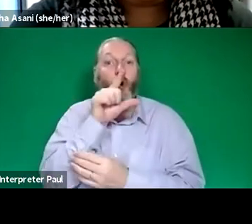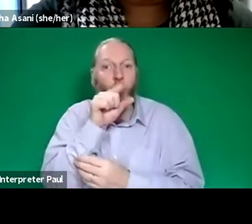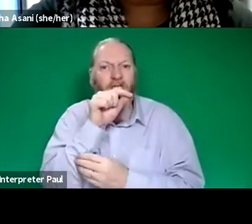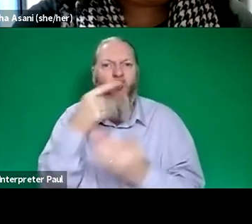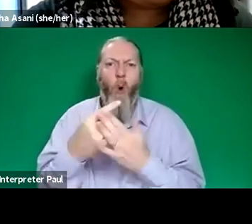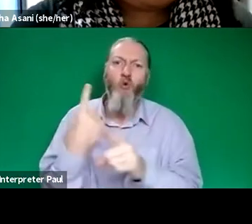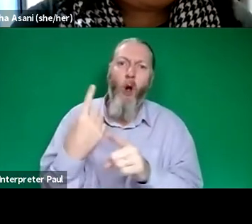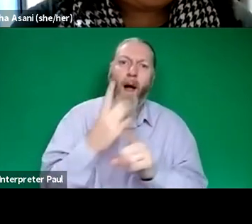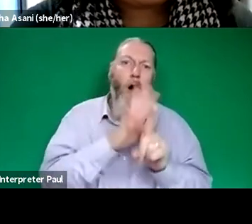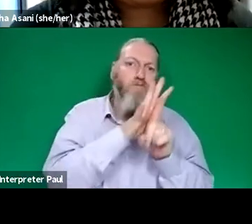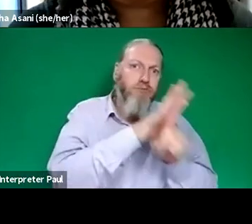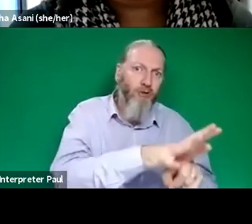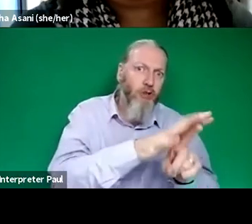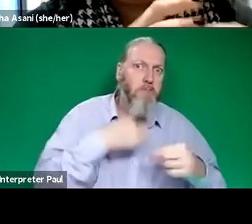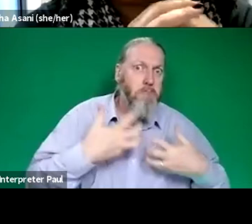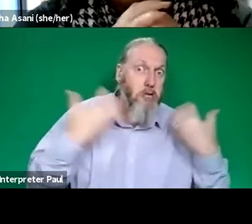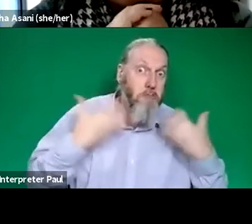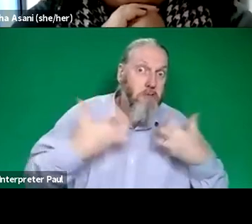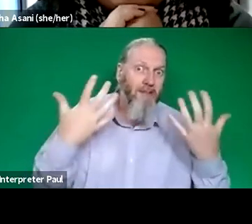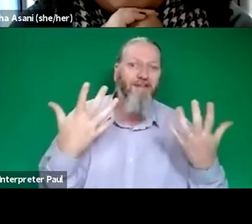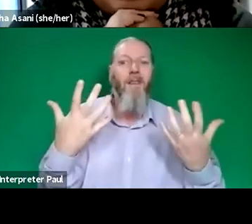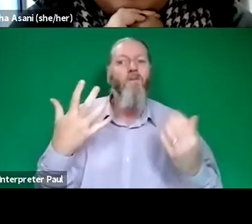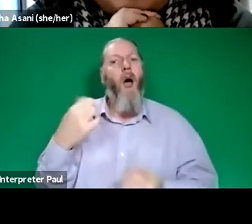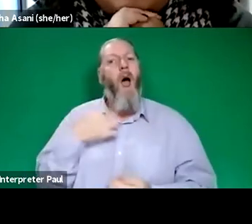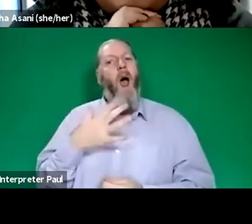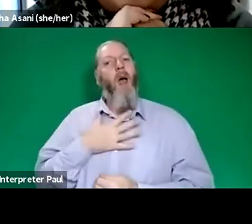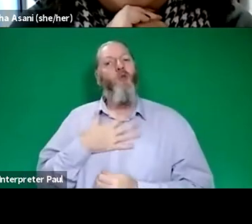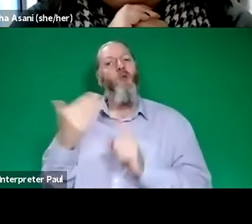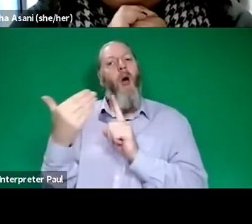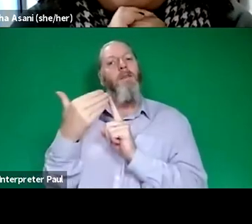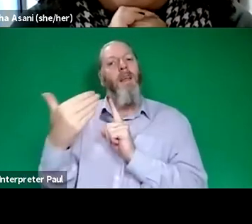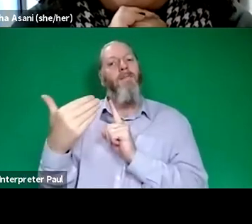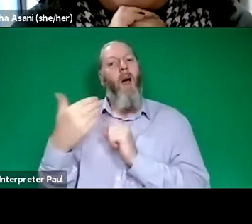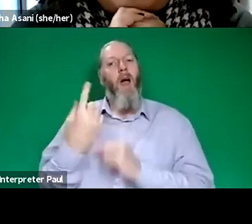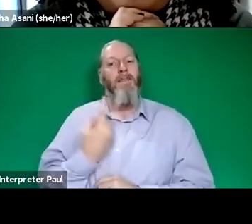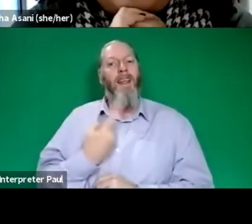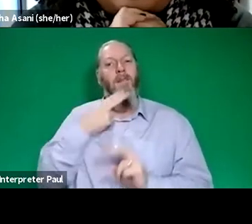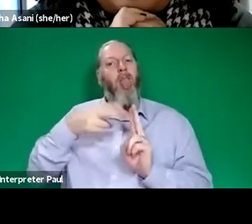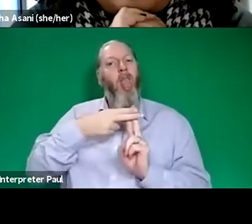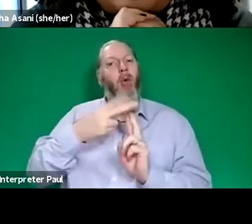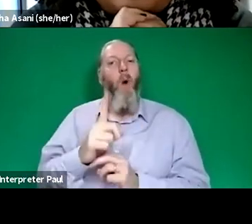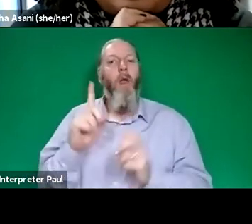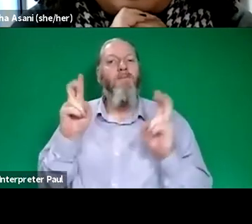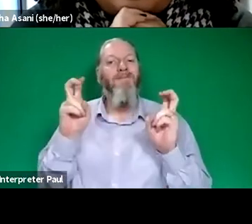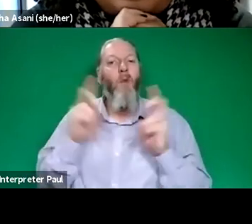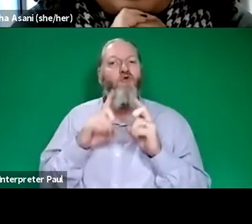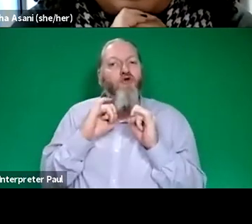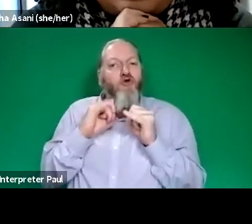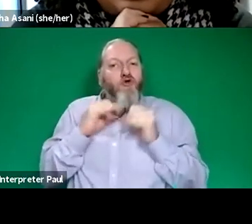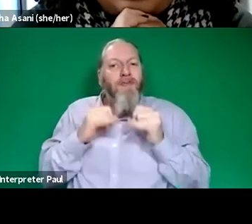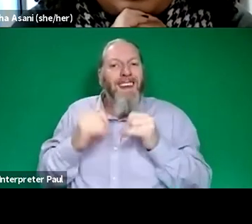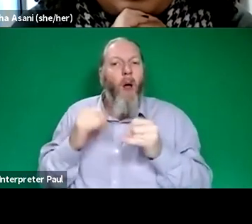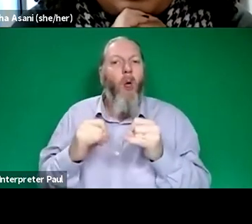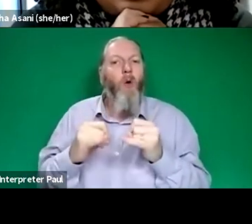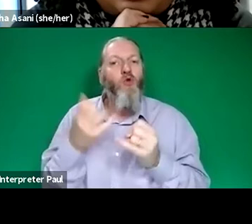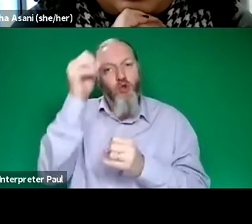different contexts. I like to identify myself as a critical scholar. And what that means is through my engagement within the academy, through my